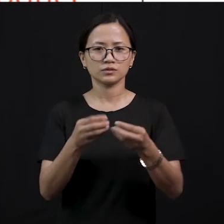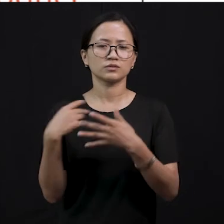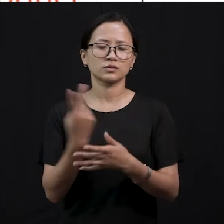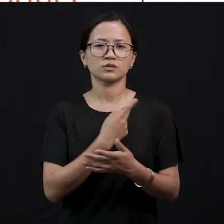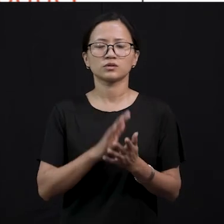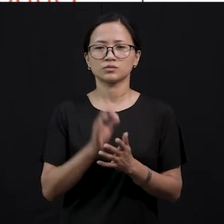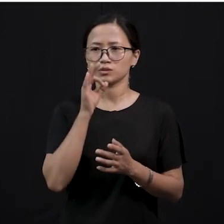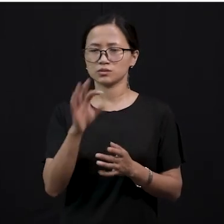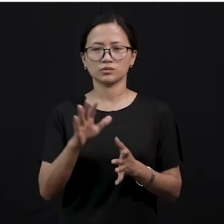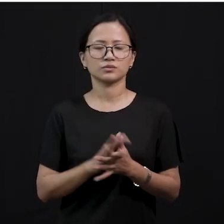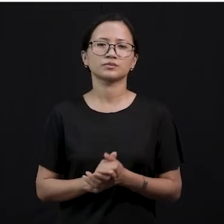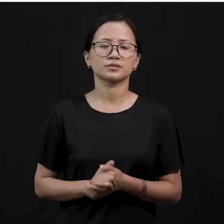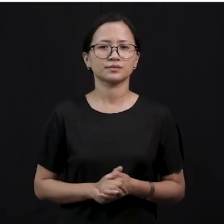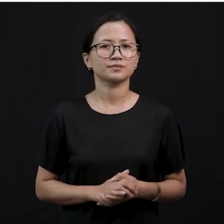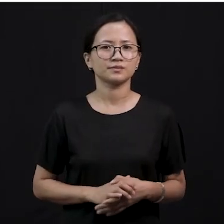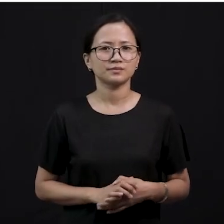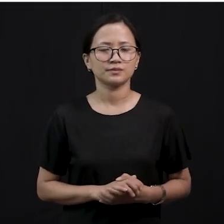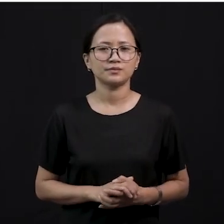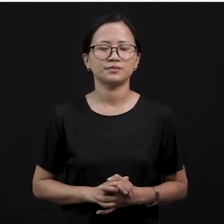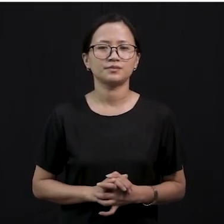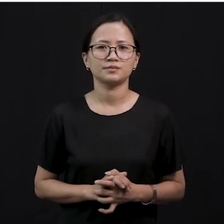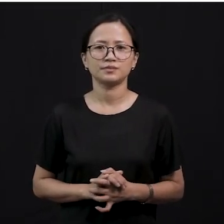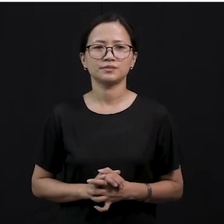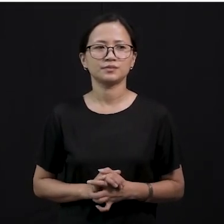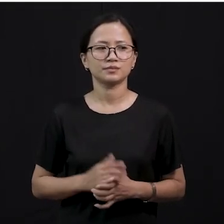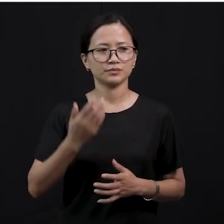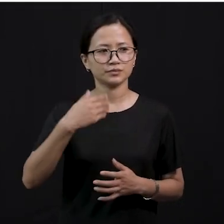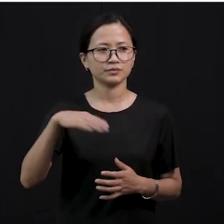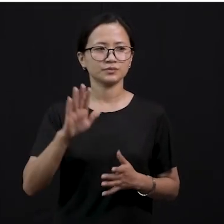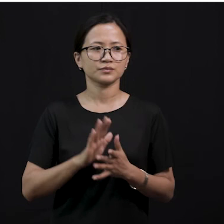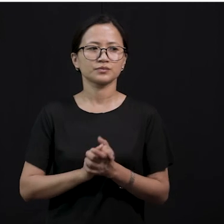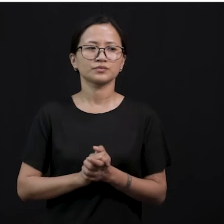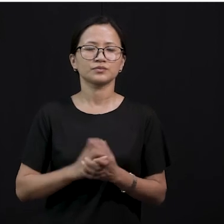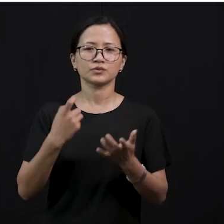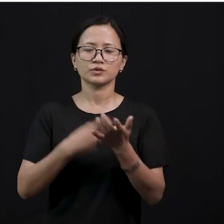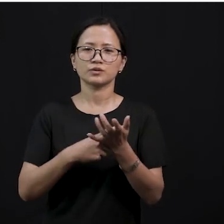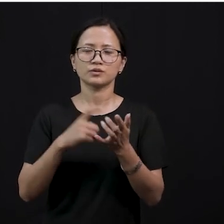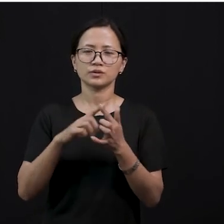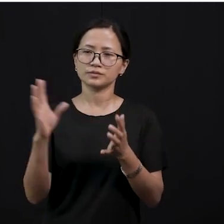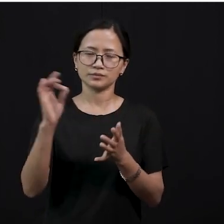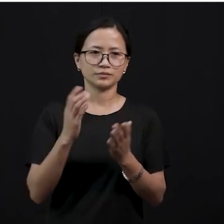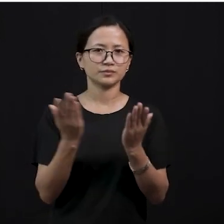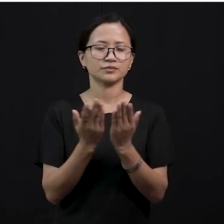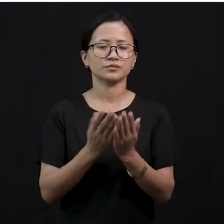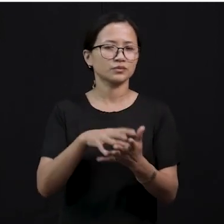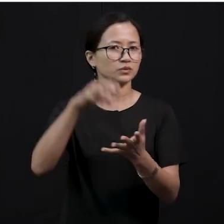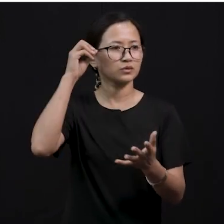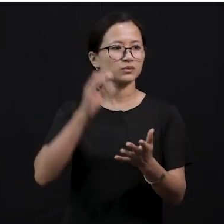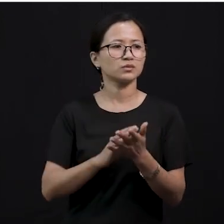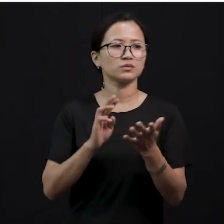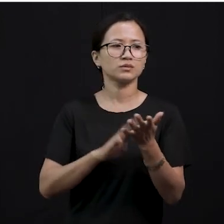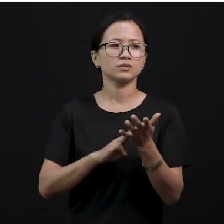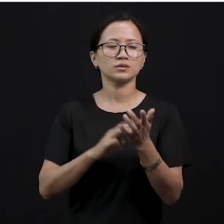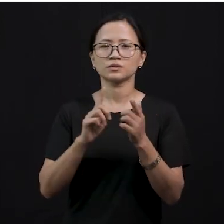be factually correct. So let's go on to the revision. So we learned media. So